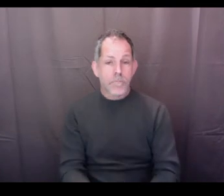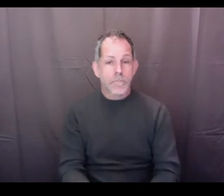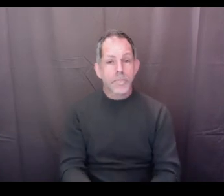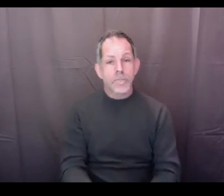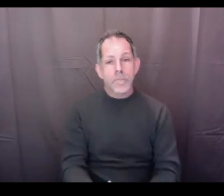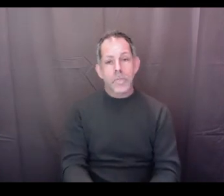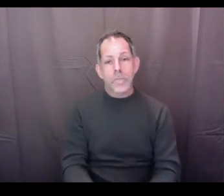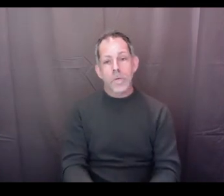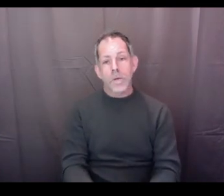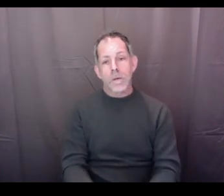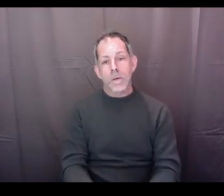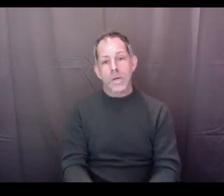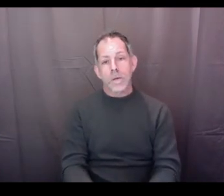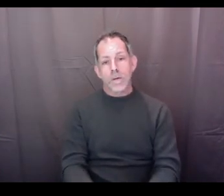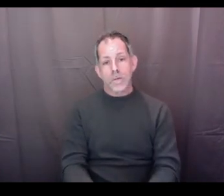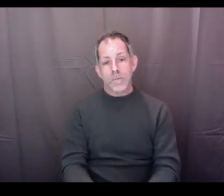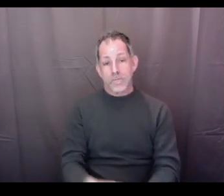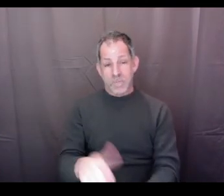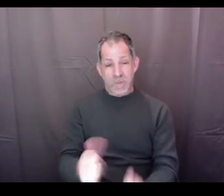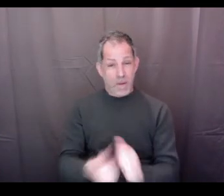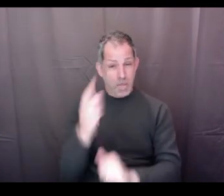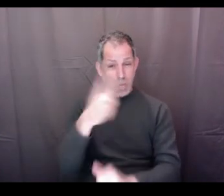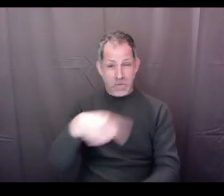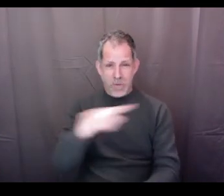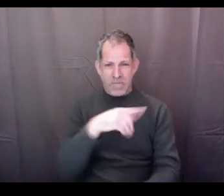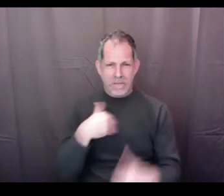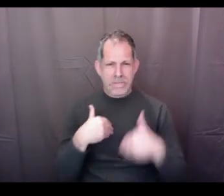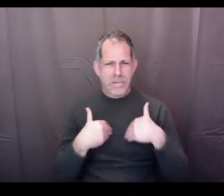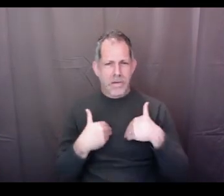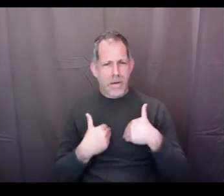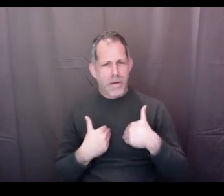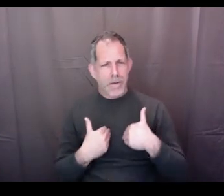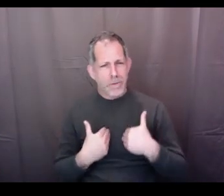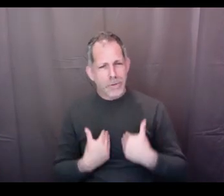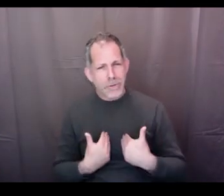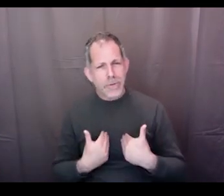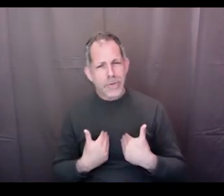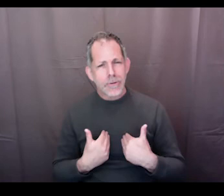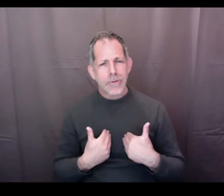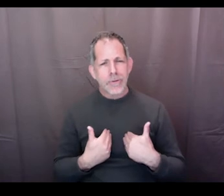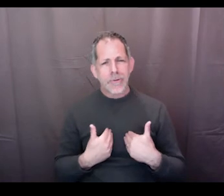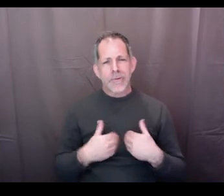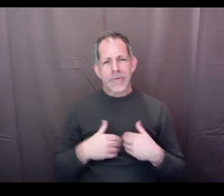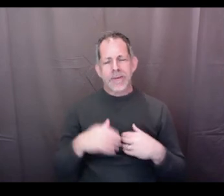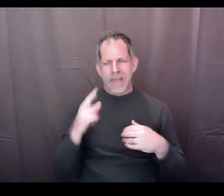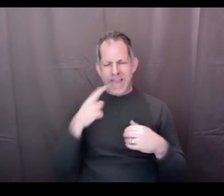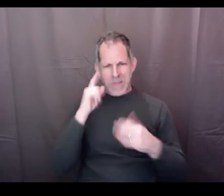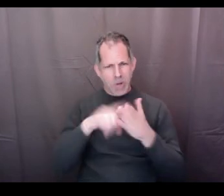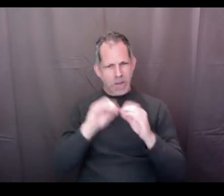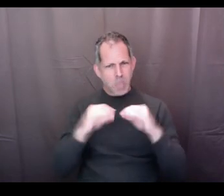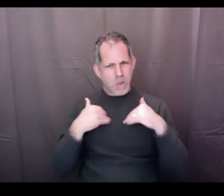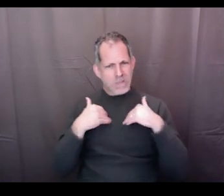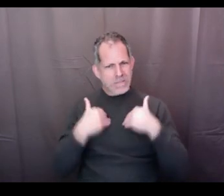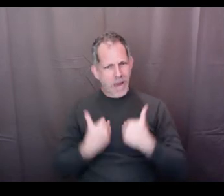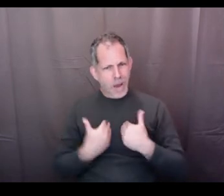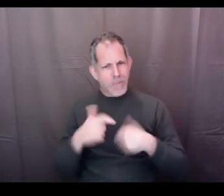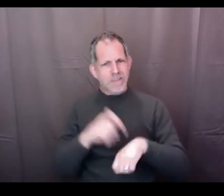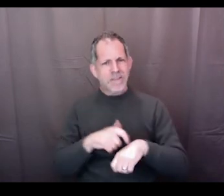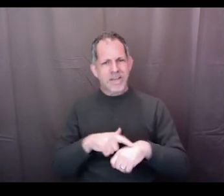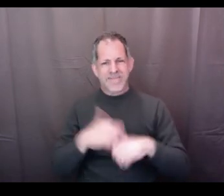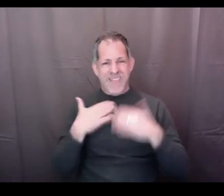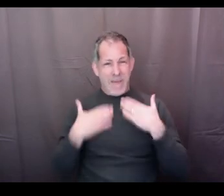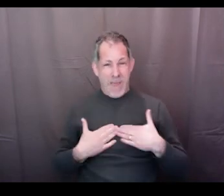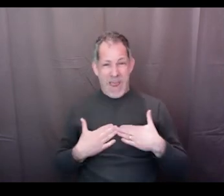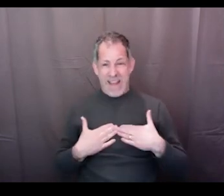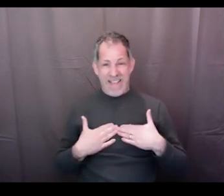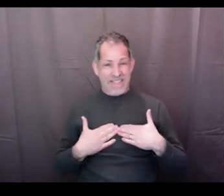think probably most of us can acknowledge that from time to time, we have more fatigue than we usually have. And